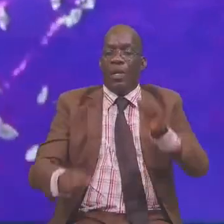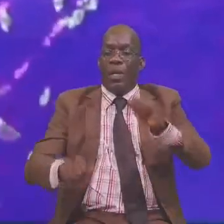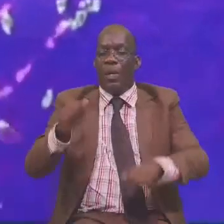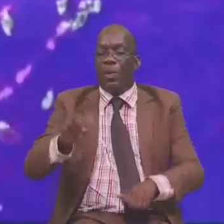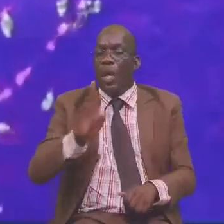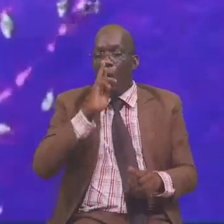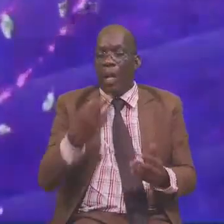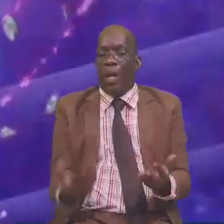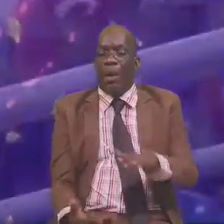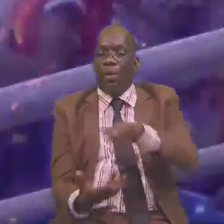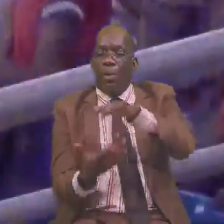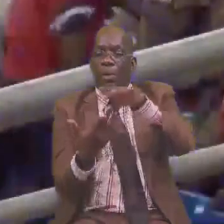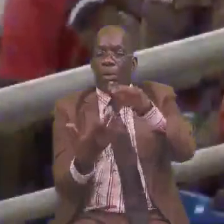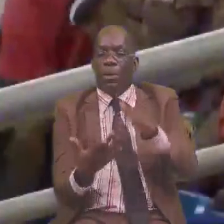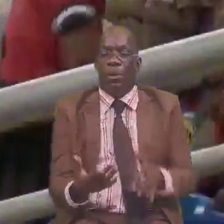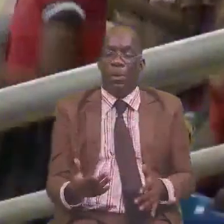burning